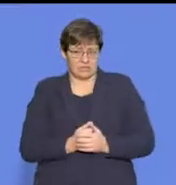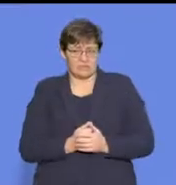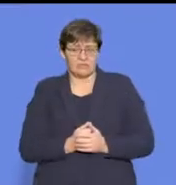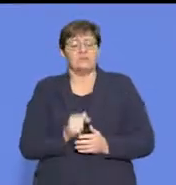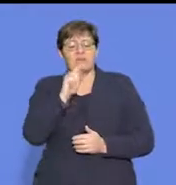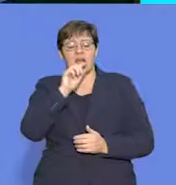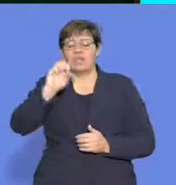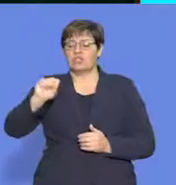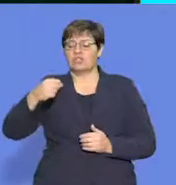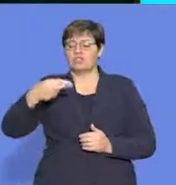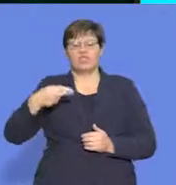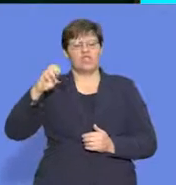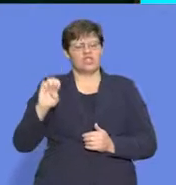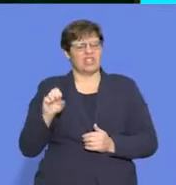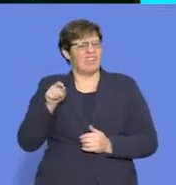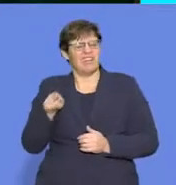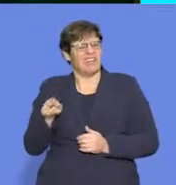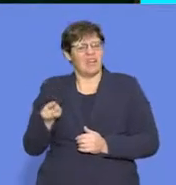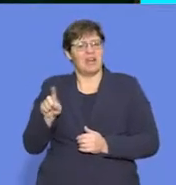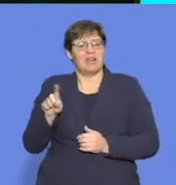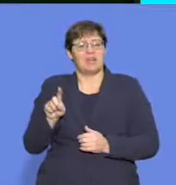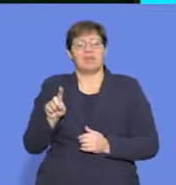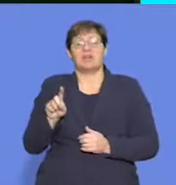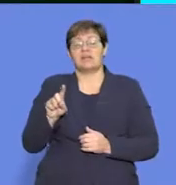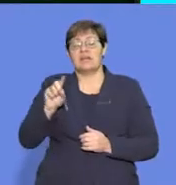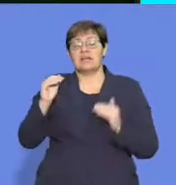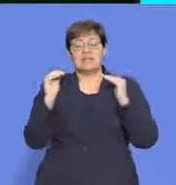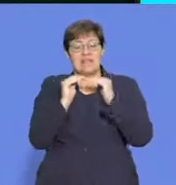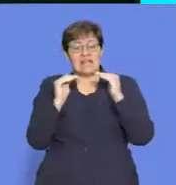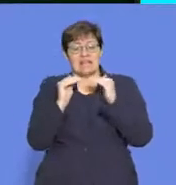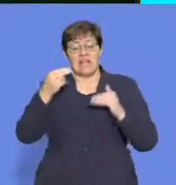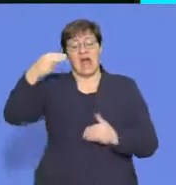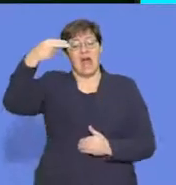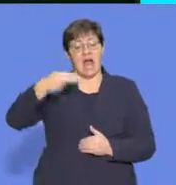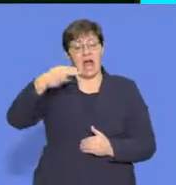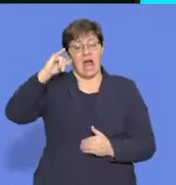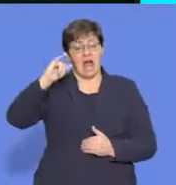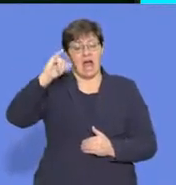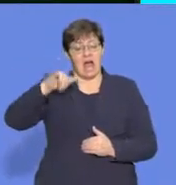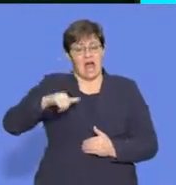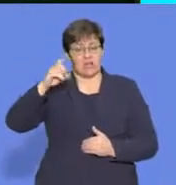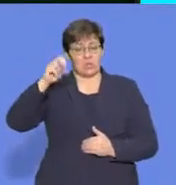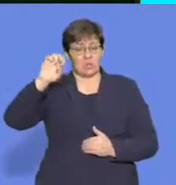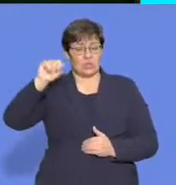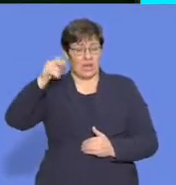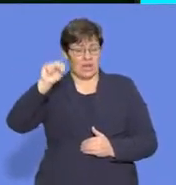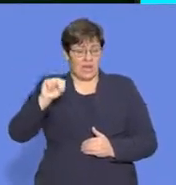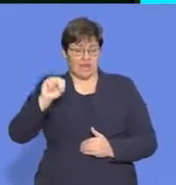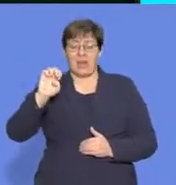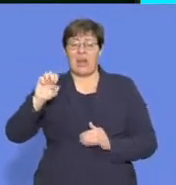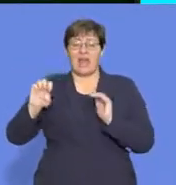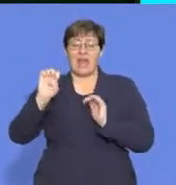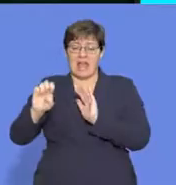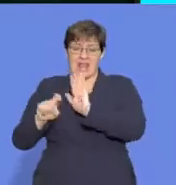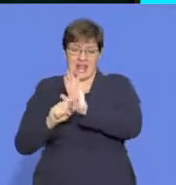down as She. Now, She is really the standard hydrogen electrode, and we'll have some reasons to share about